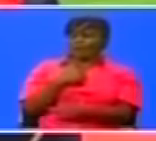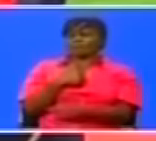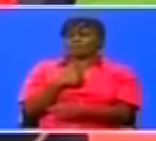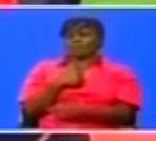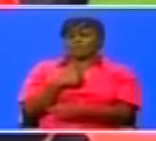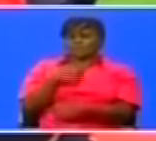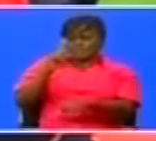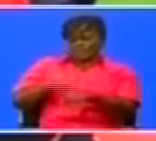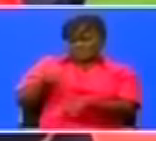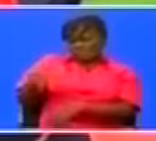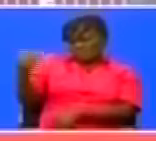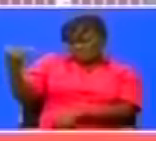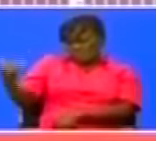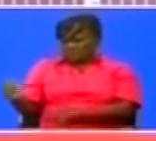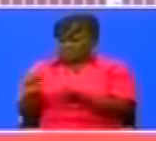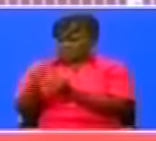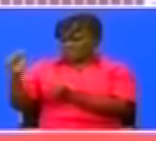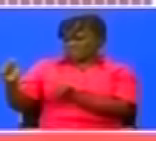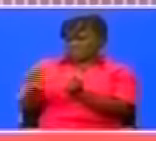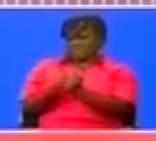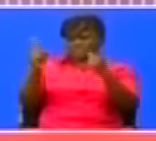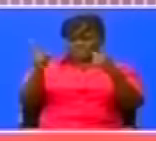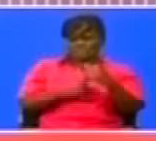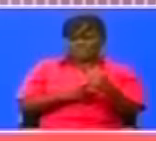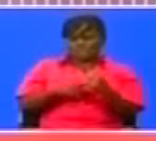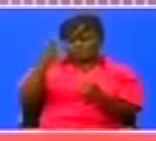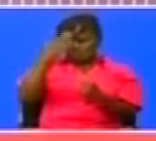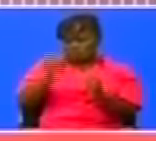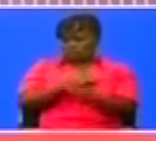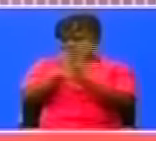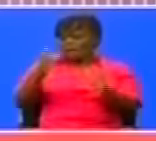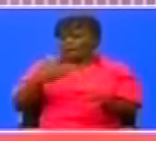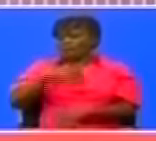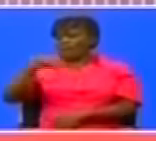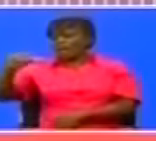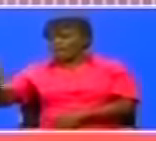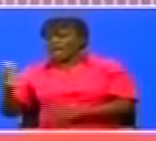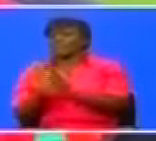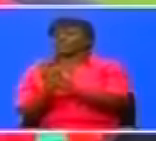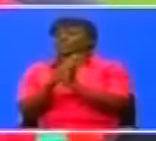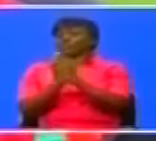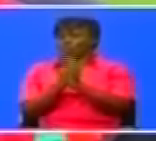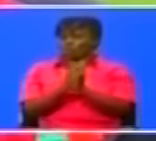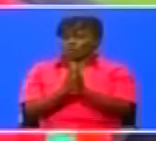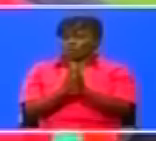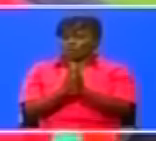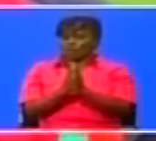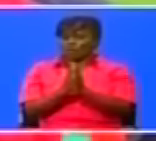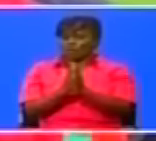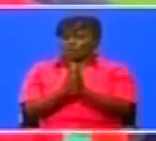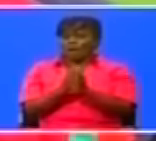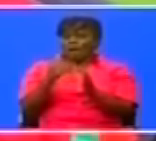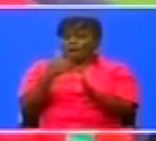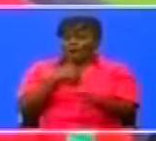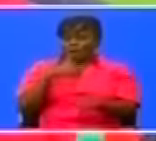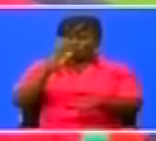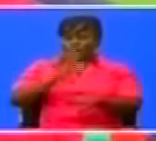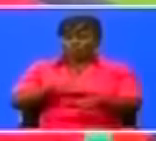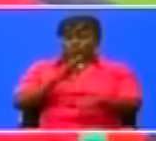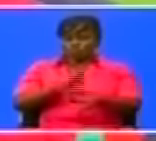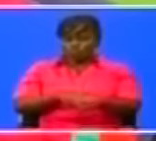exercise. When they are 15, 16, they know talent. What to do. But there is the other side of the coin. Huko hakuna good weather for